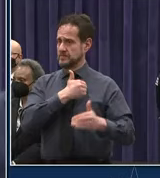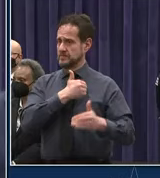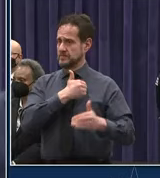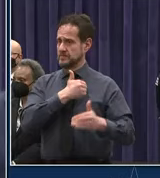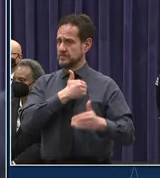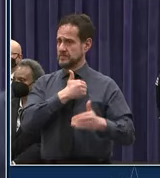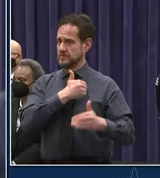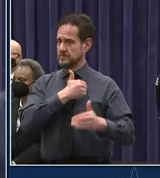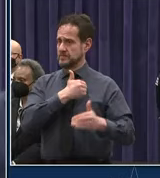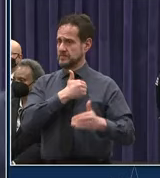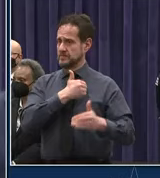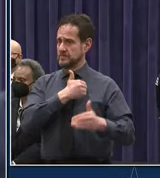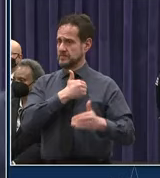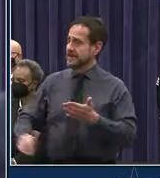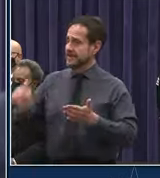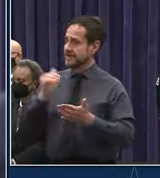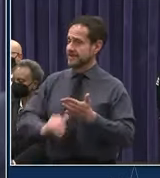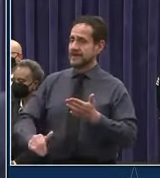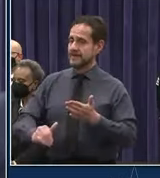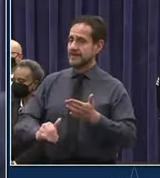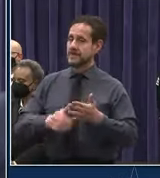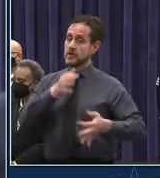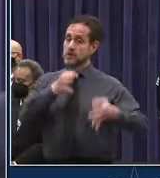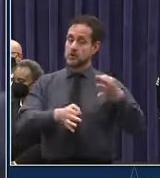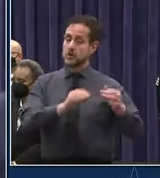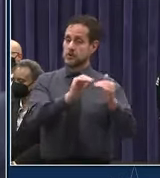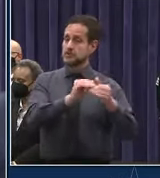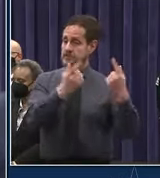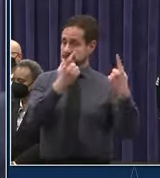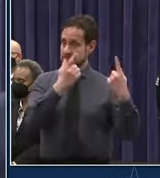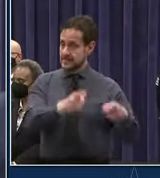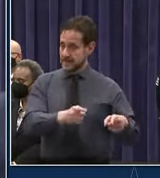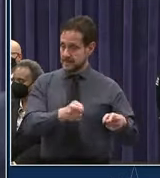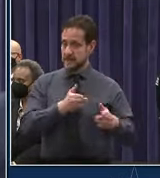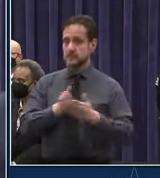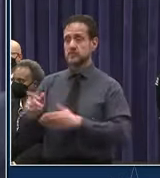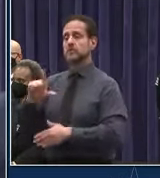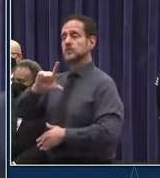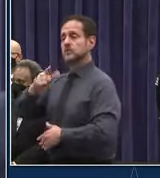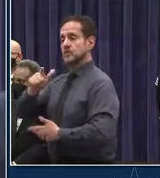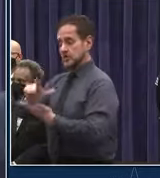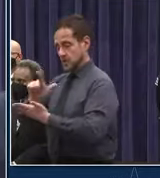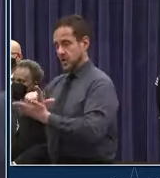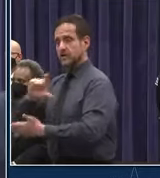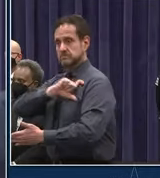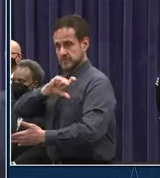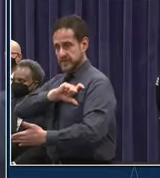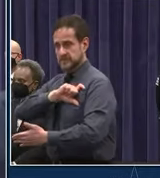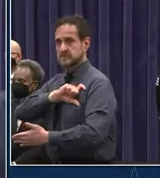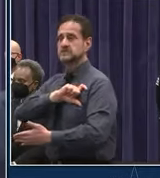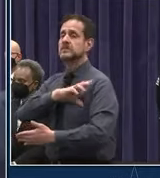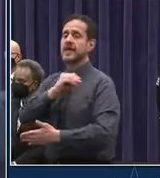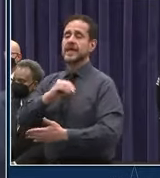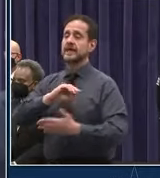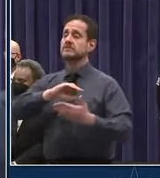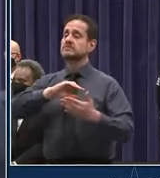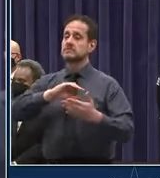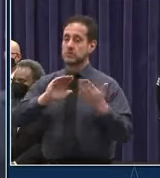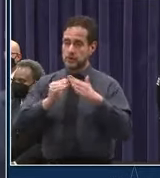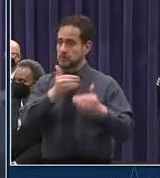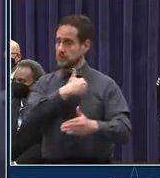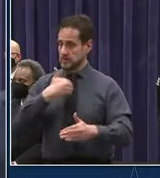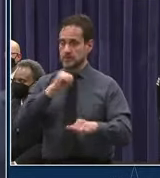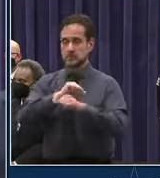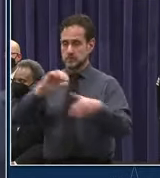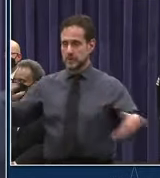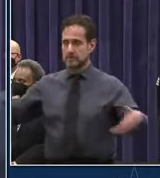the way that we get justice in our courtrooms is through law enforcement and community working hand in hand. I want to once again